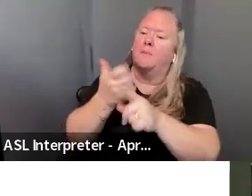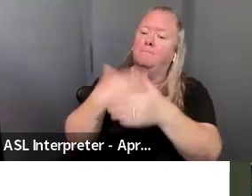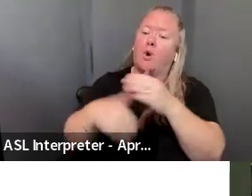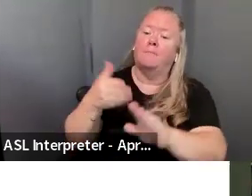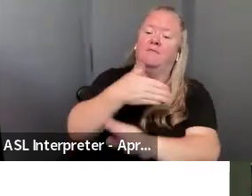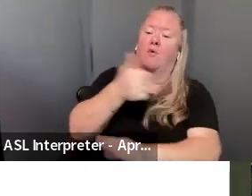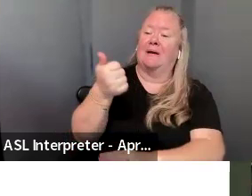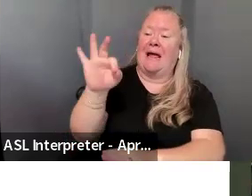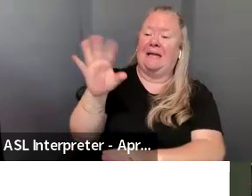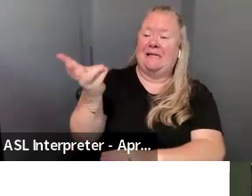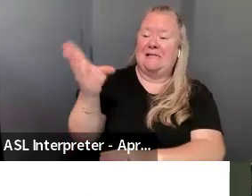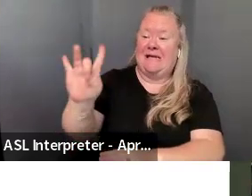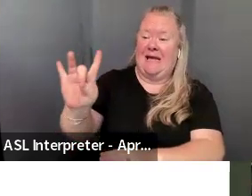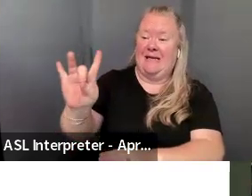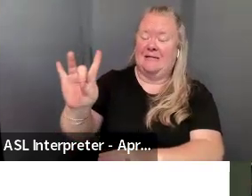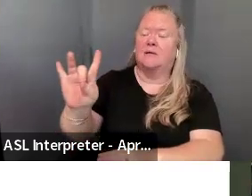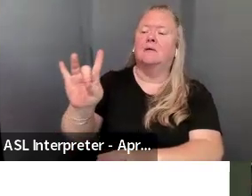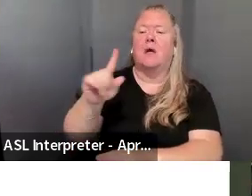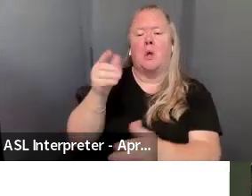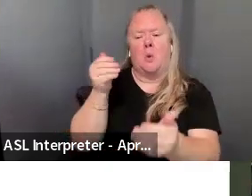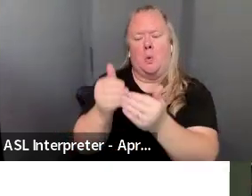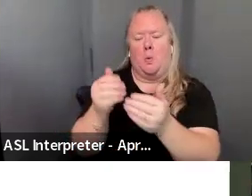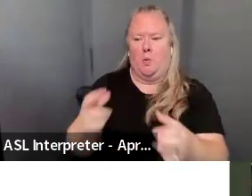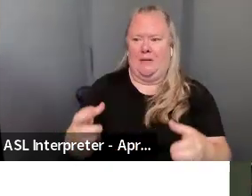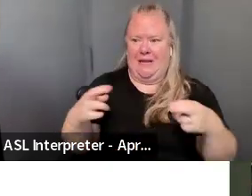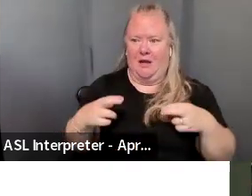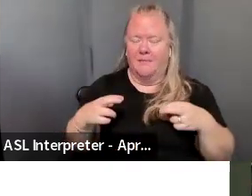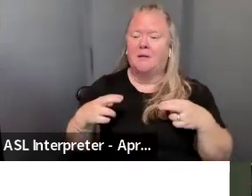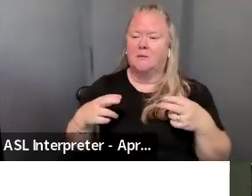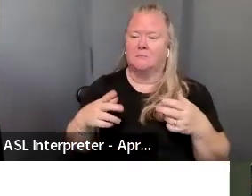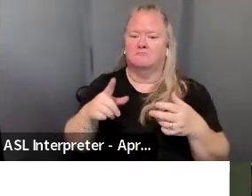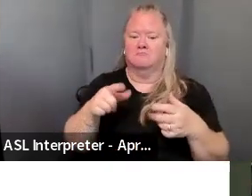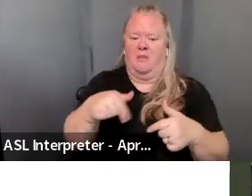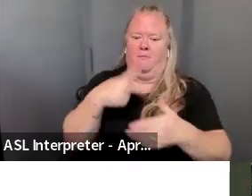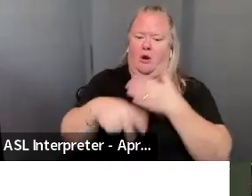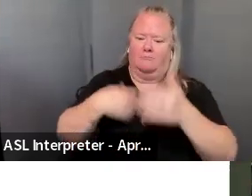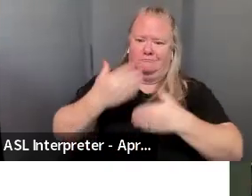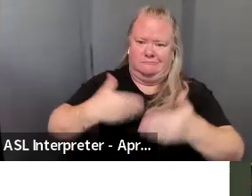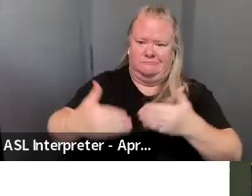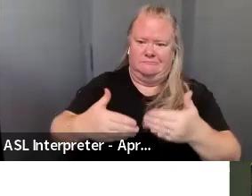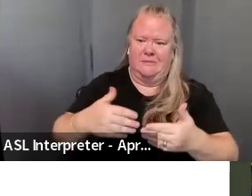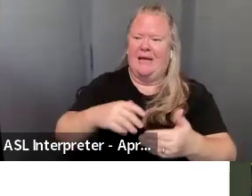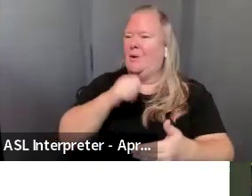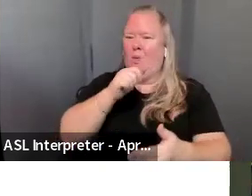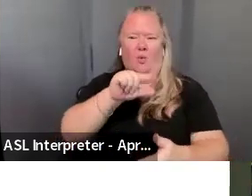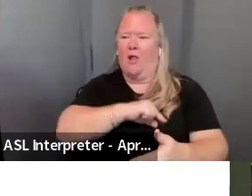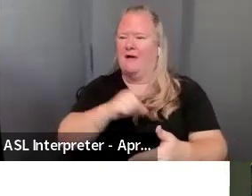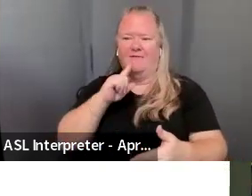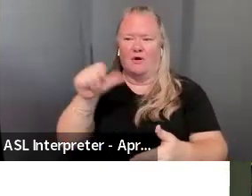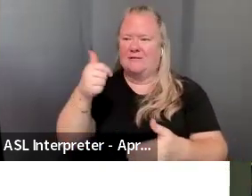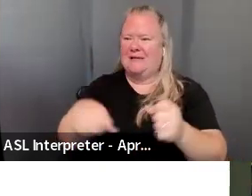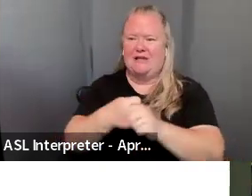before 1968 and are near retirement as the program begins and unlikely to qualify for that